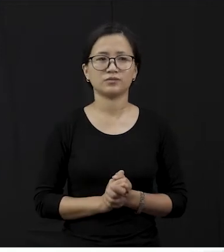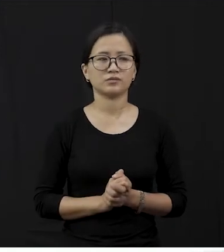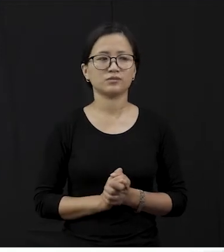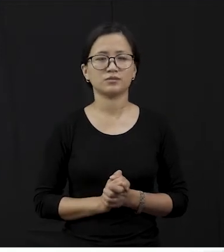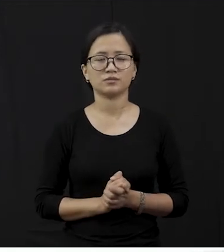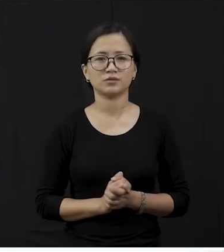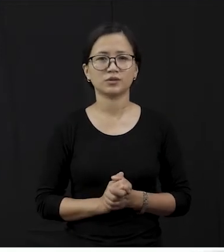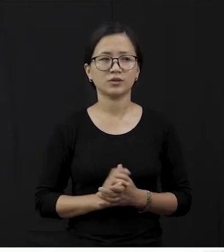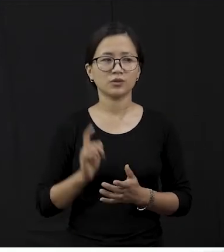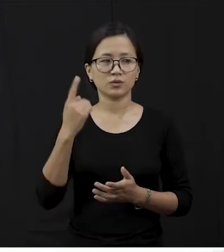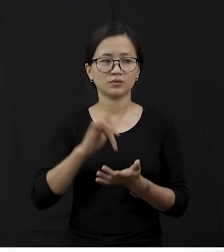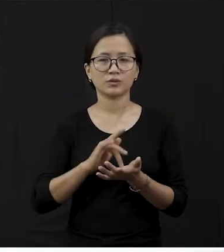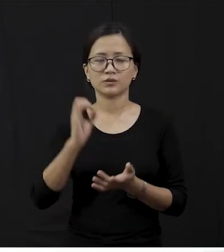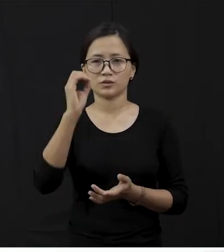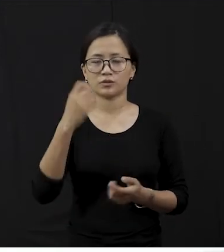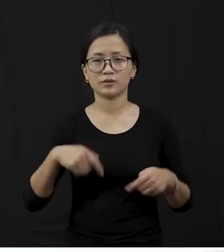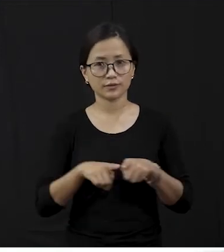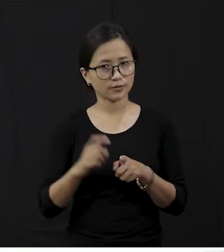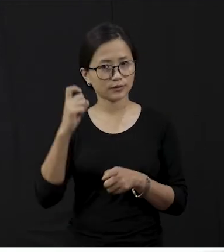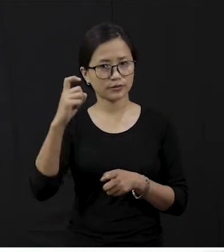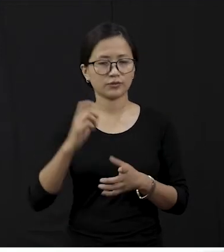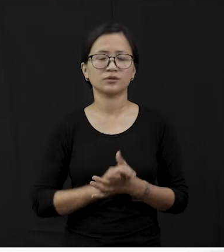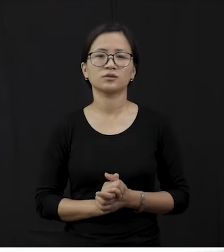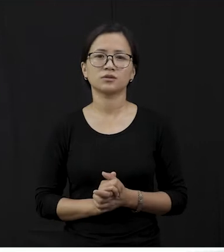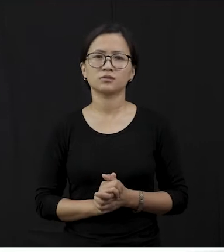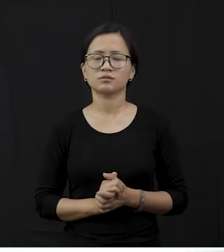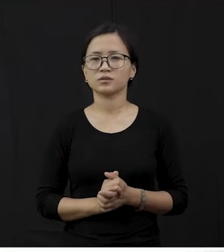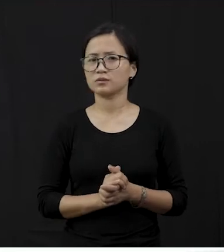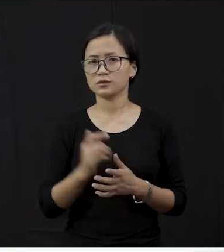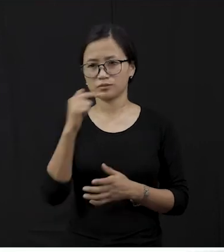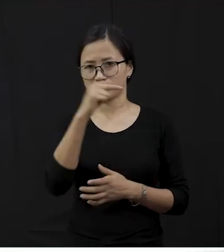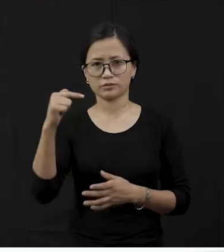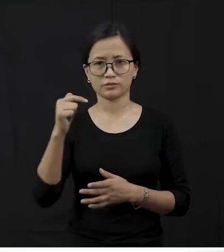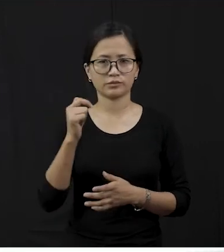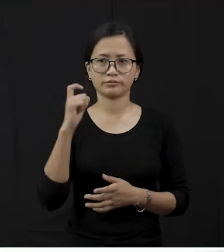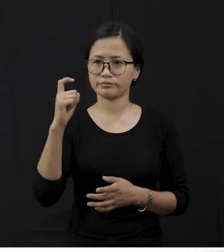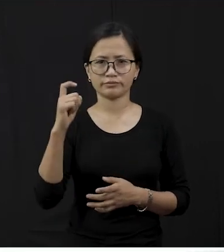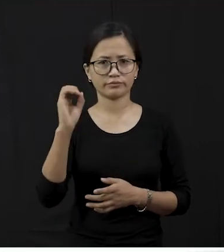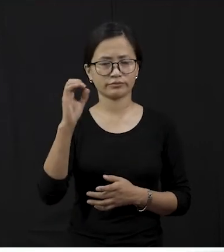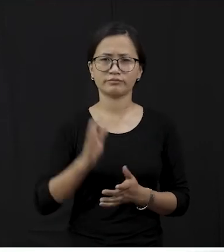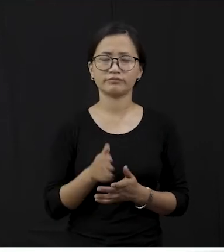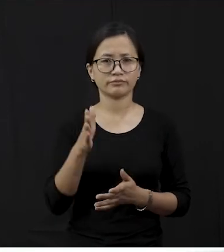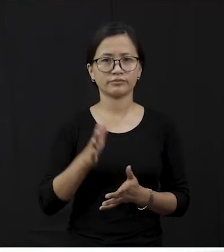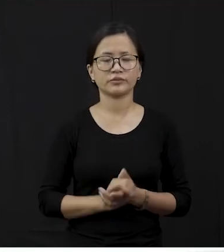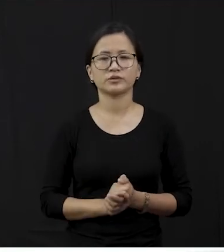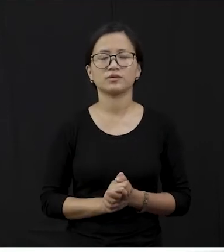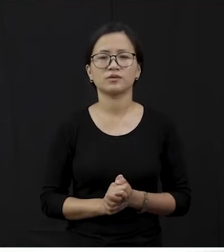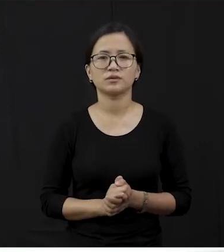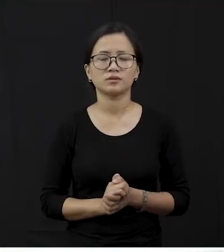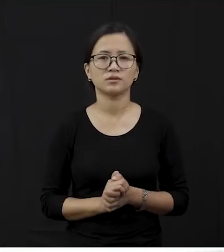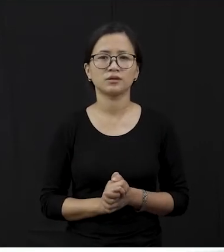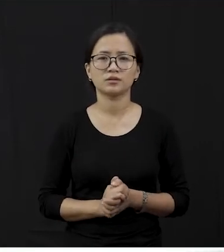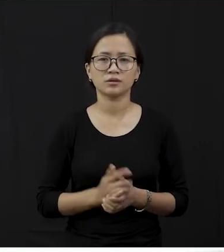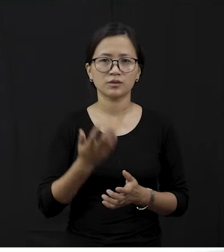0 and 7. Okay. We can't subtract 7 from 0 because 7 is bigger number. So,